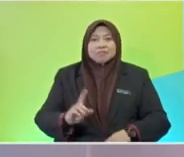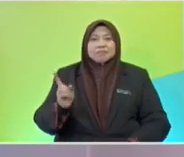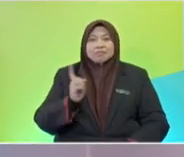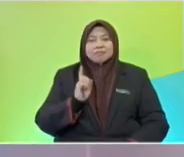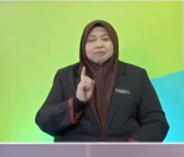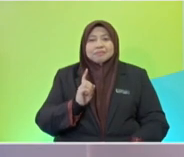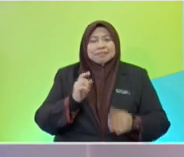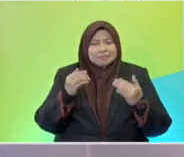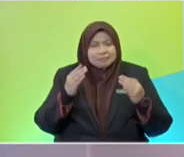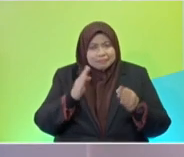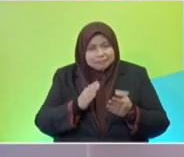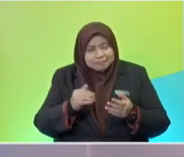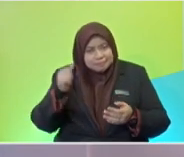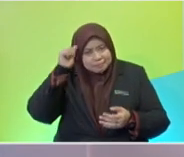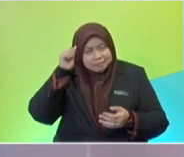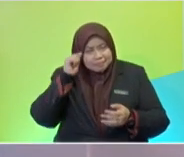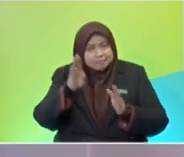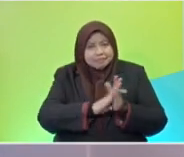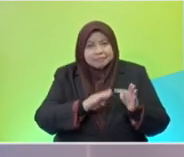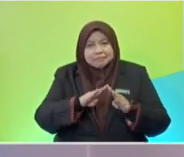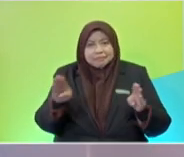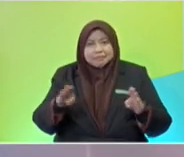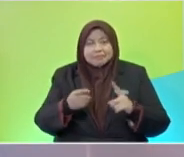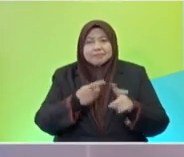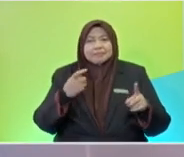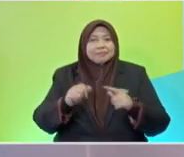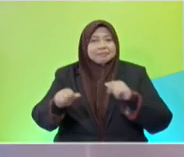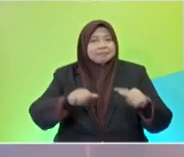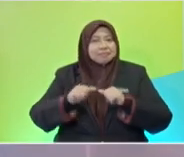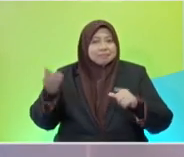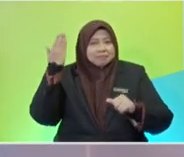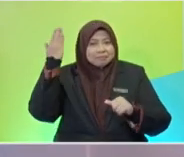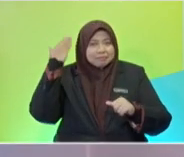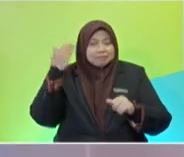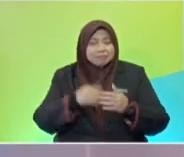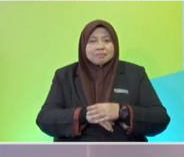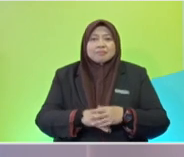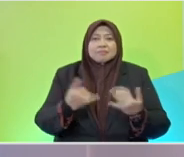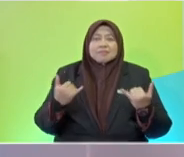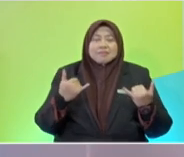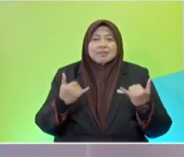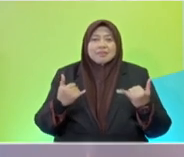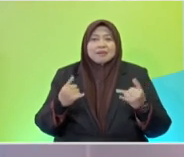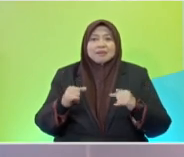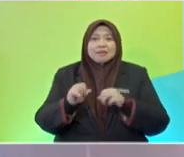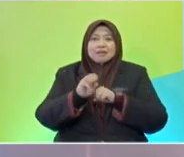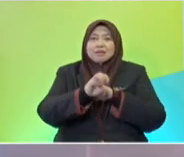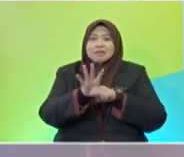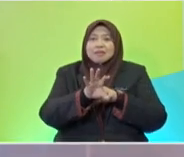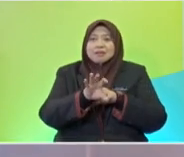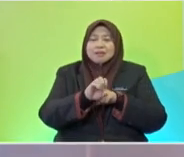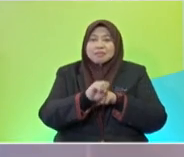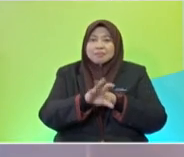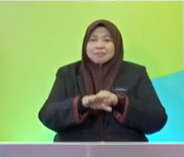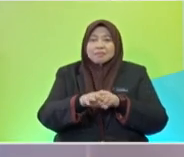did in the activity before this. Mm-hmm. This time, for shadow play, the source of light needs to be behind